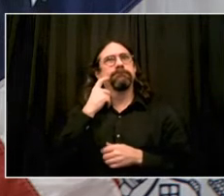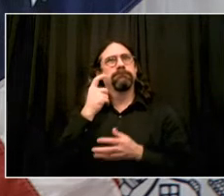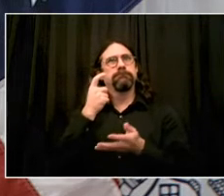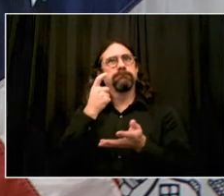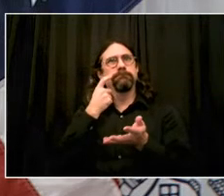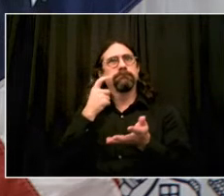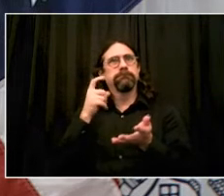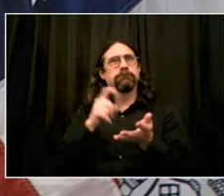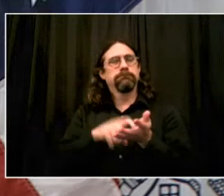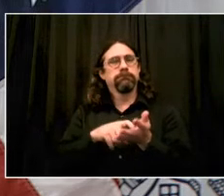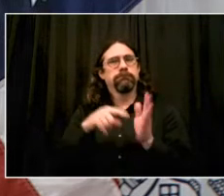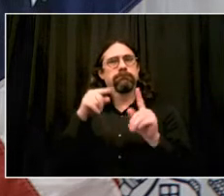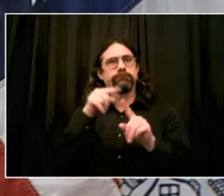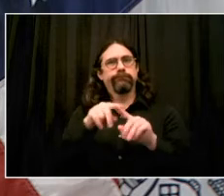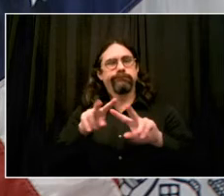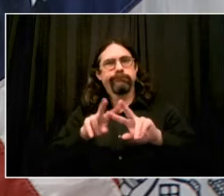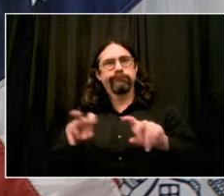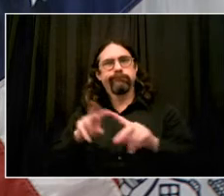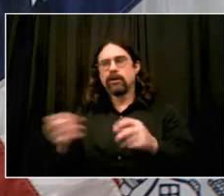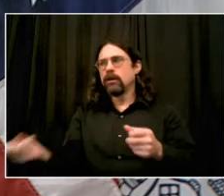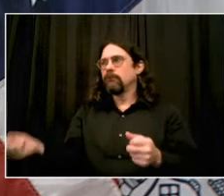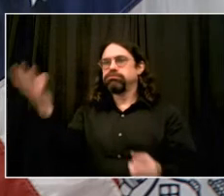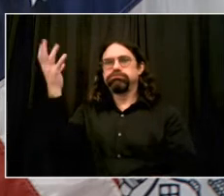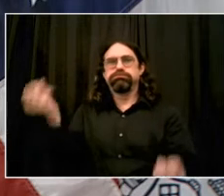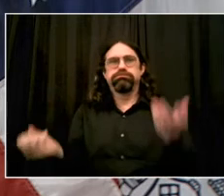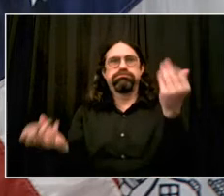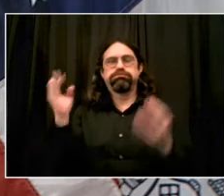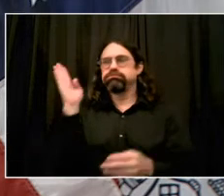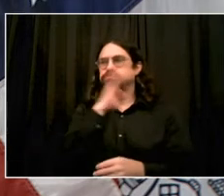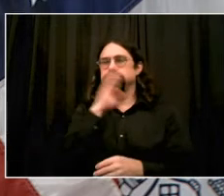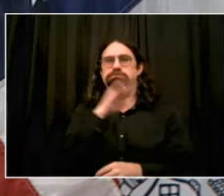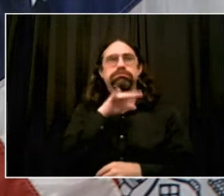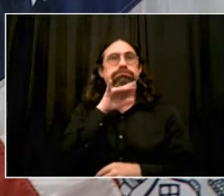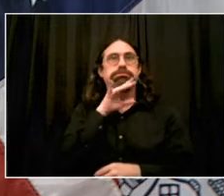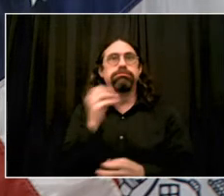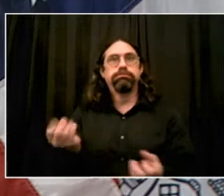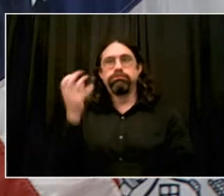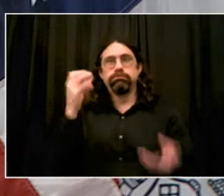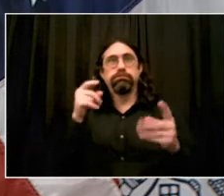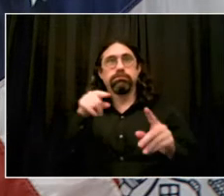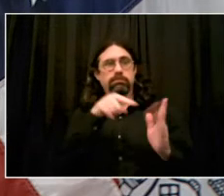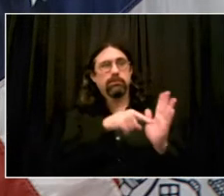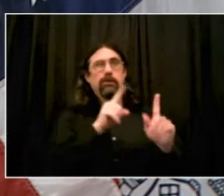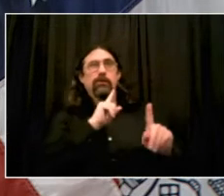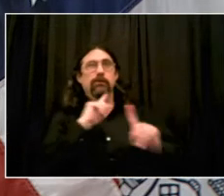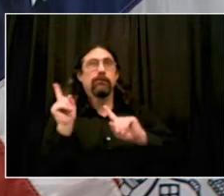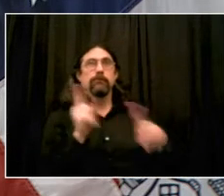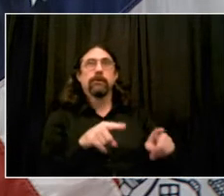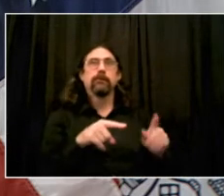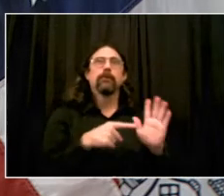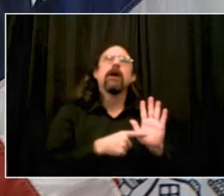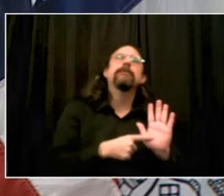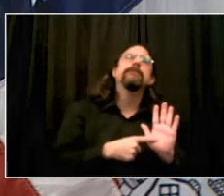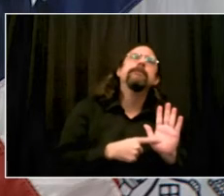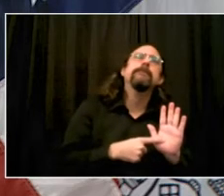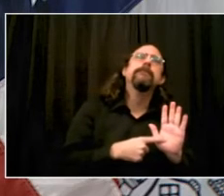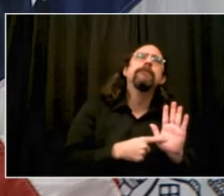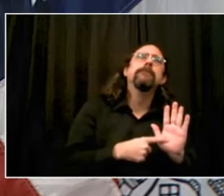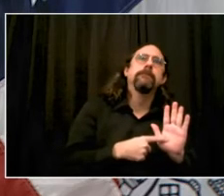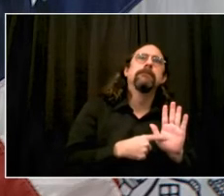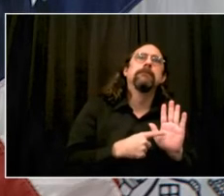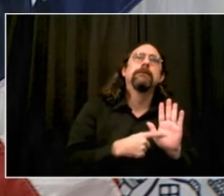the emissions have essentially been reduced by 0.5 percentage point since 2013, from 2013